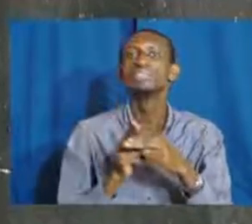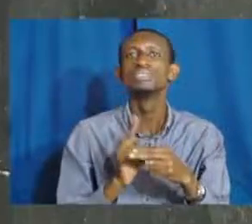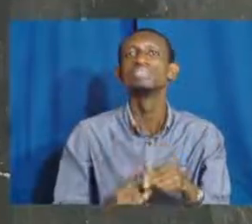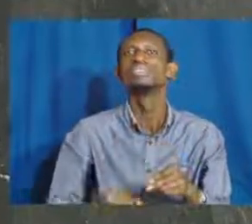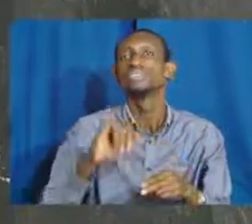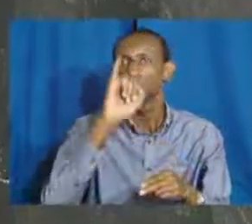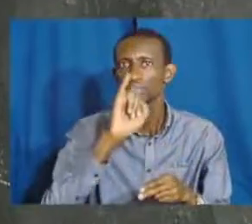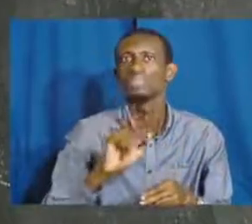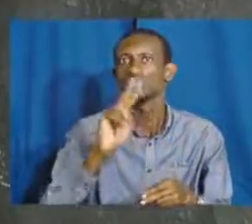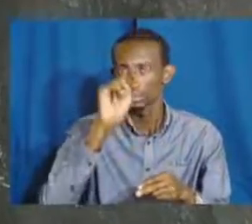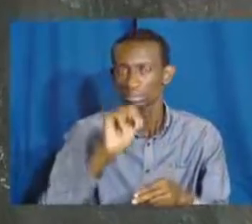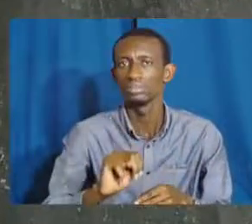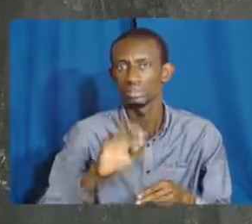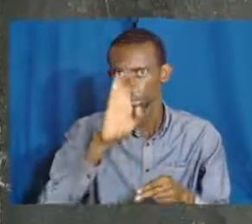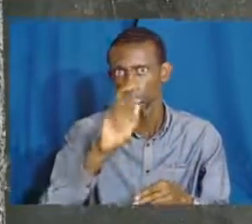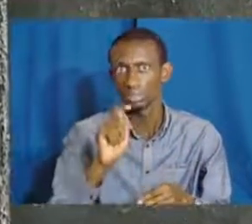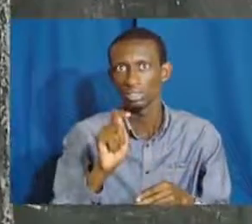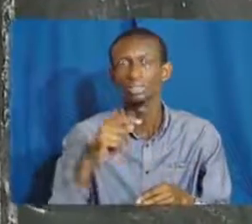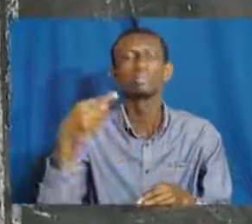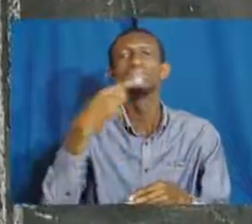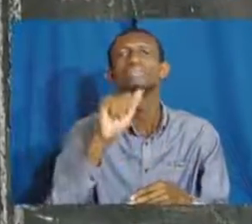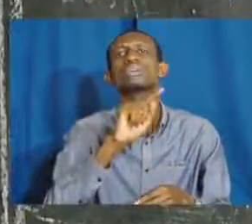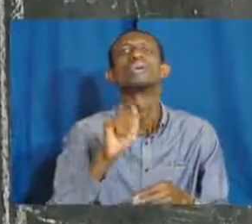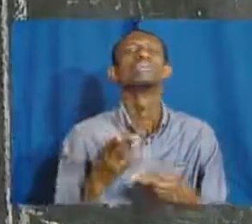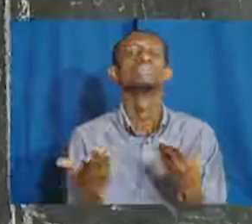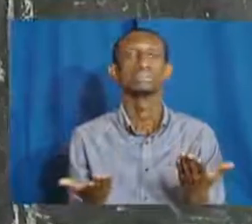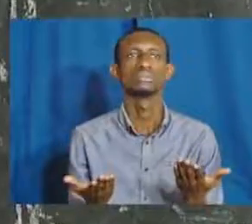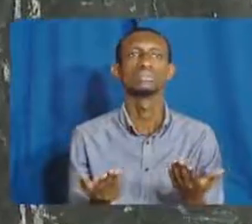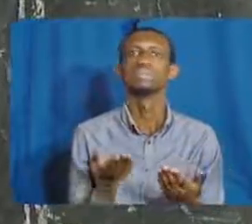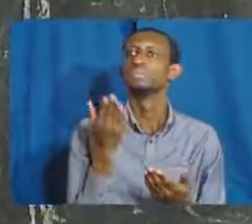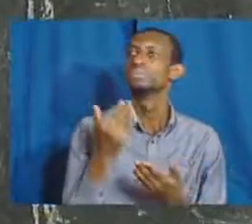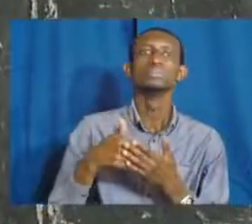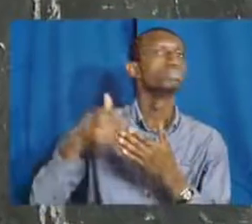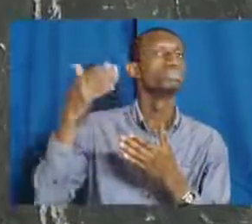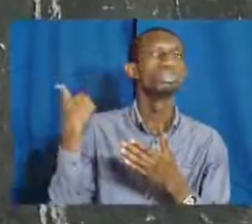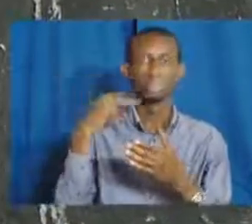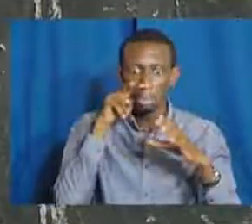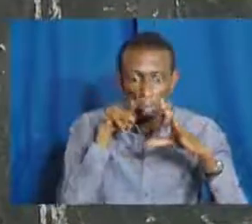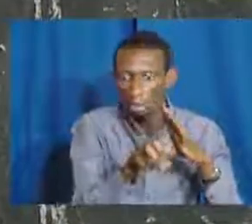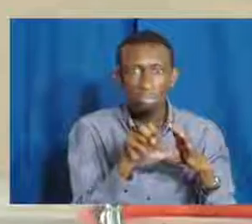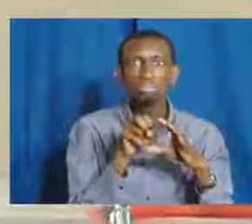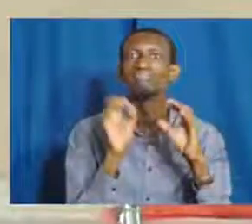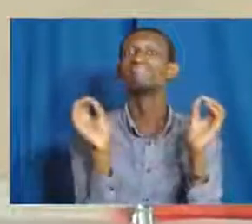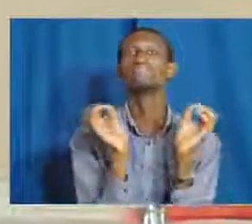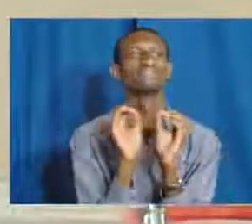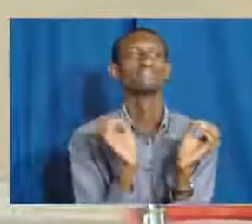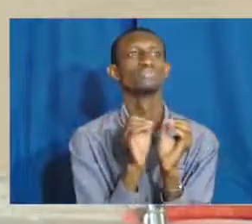or noble gases. Those gases were not yet discovered, and he never included them